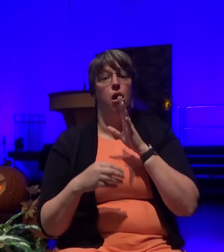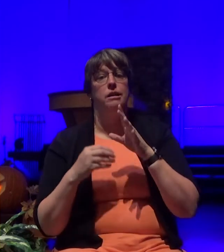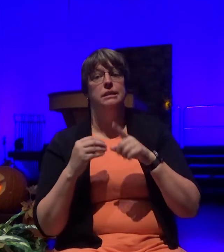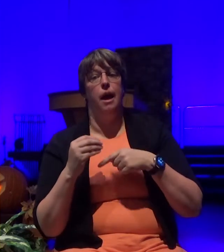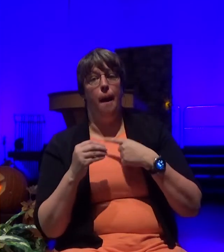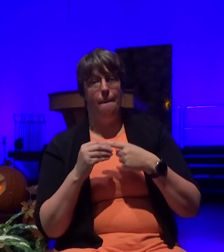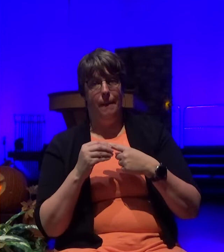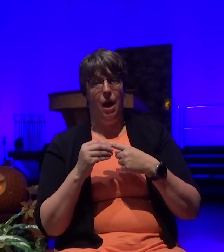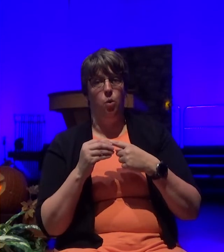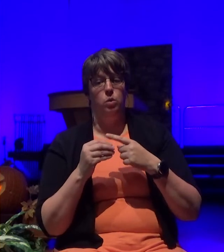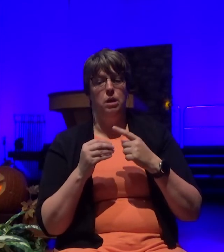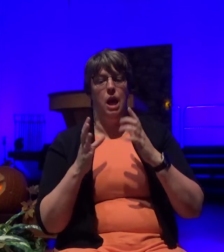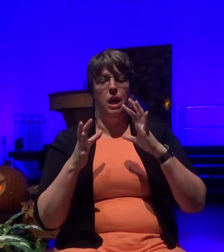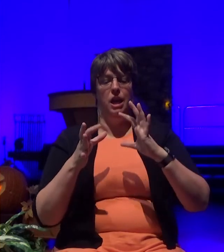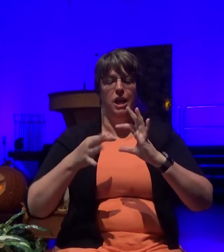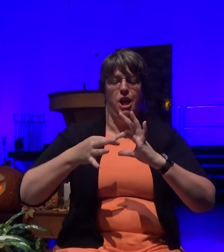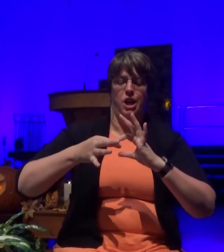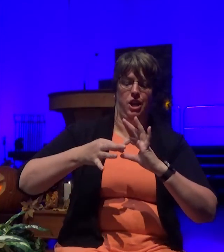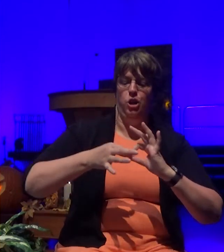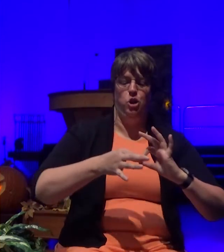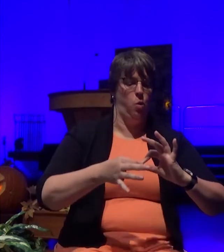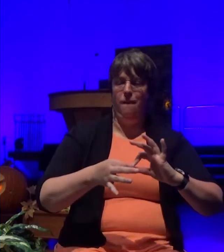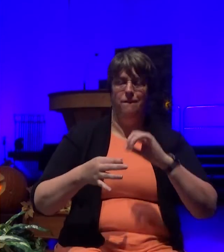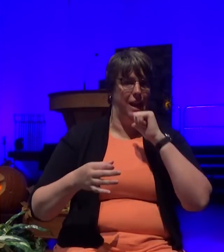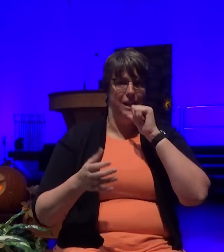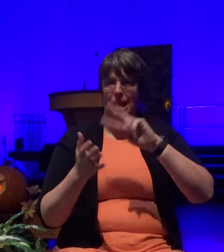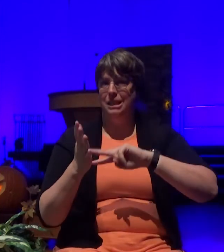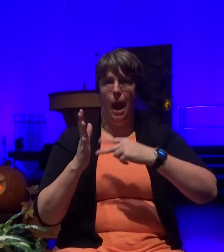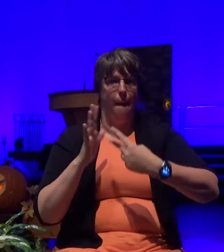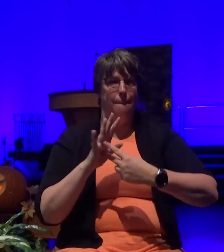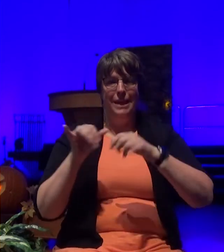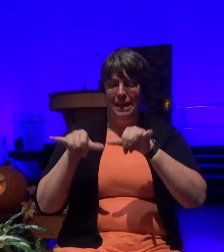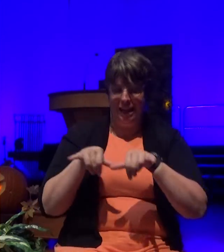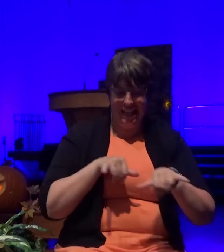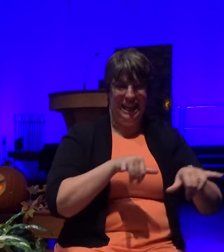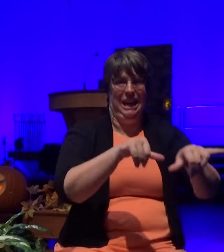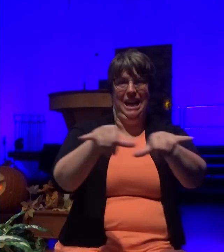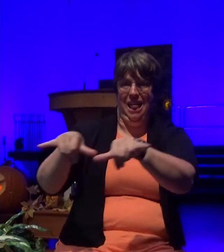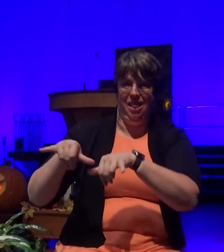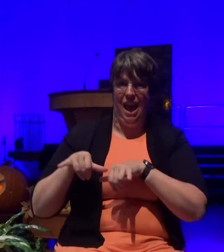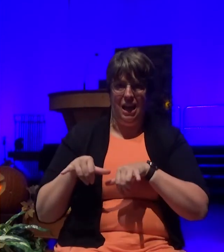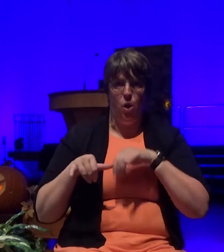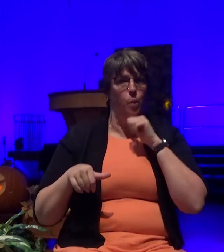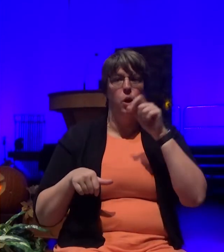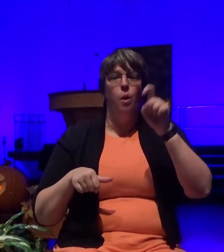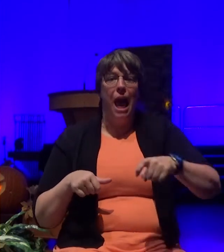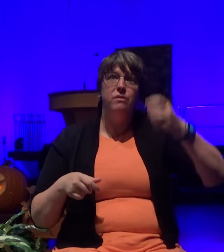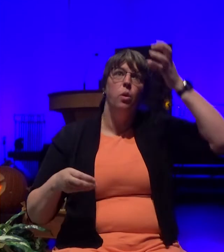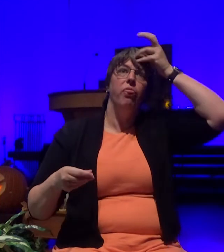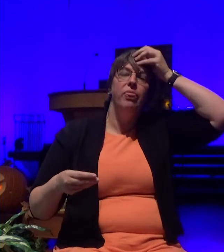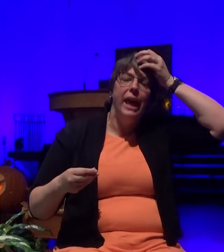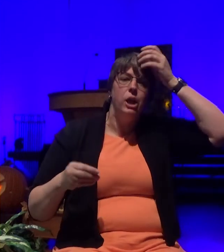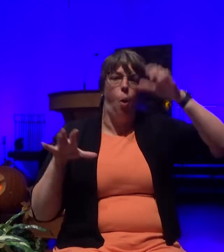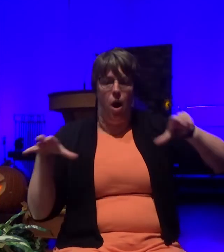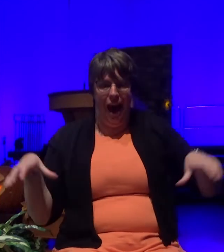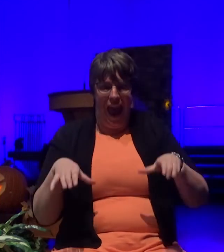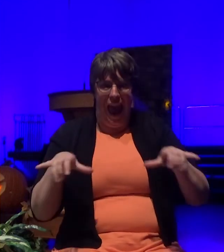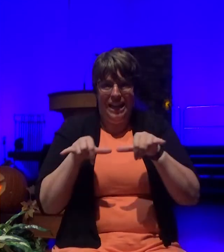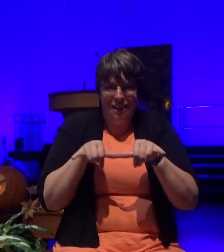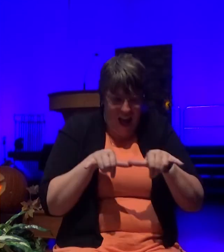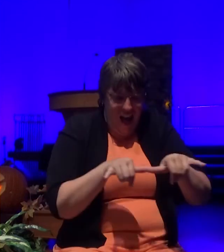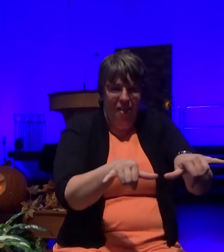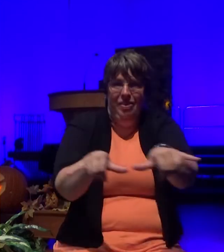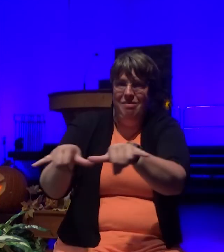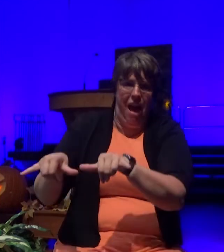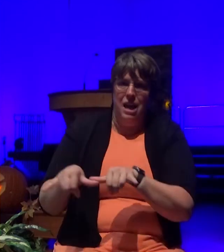mean uniformity. We do not all have to be alike, think alike, or act alike, but the world is learning we must